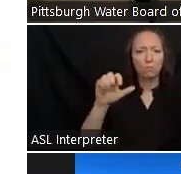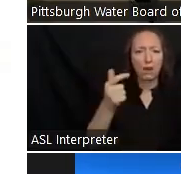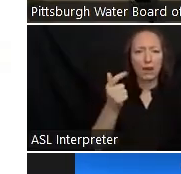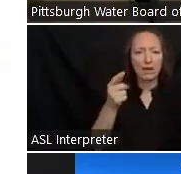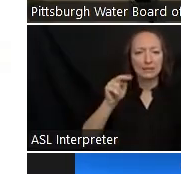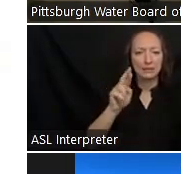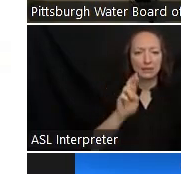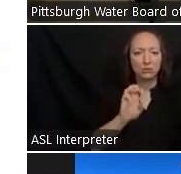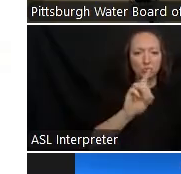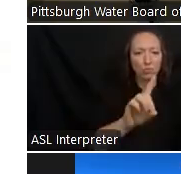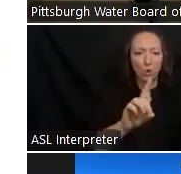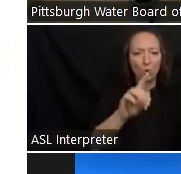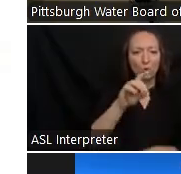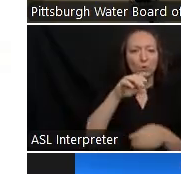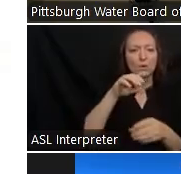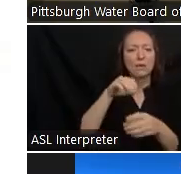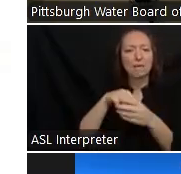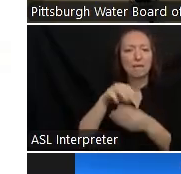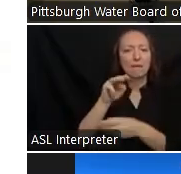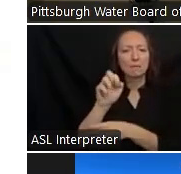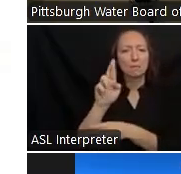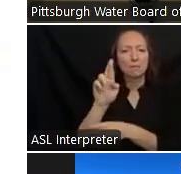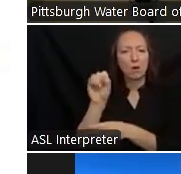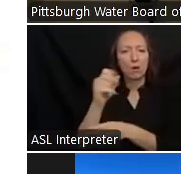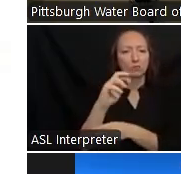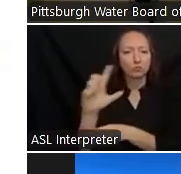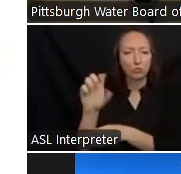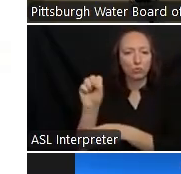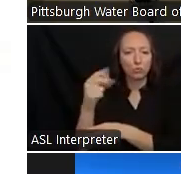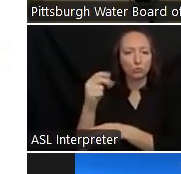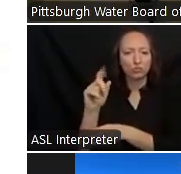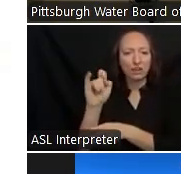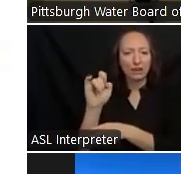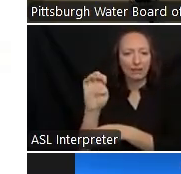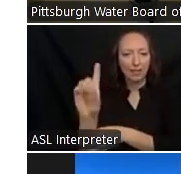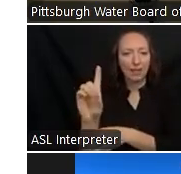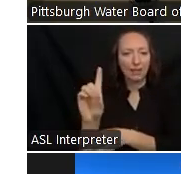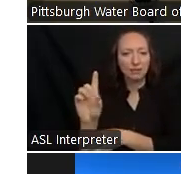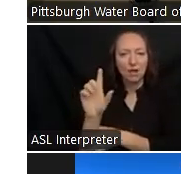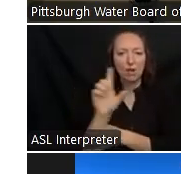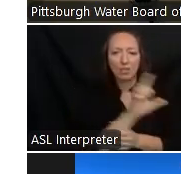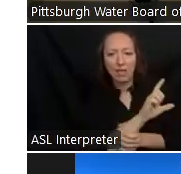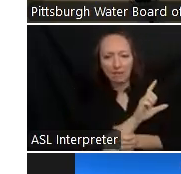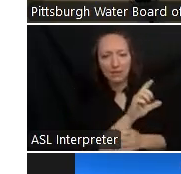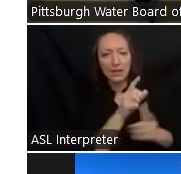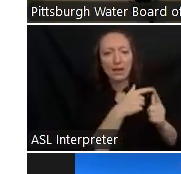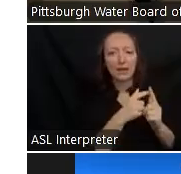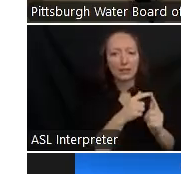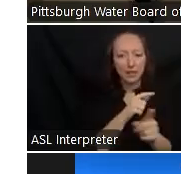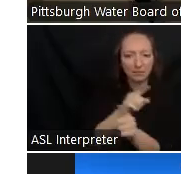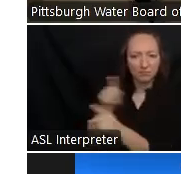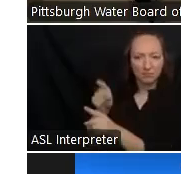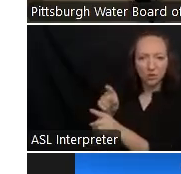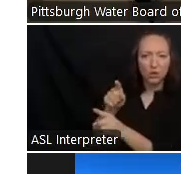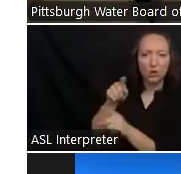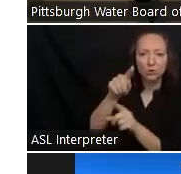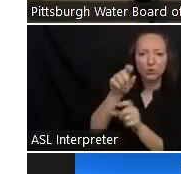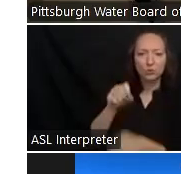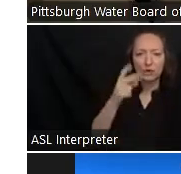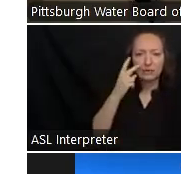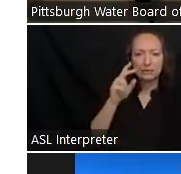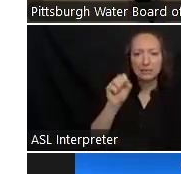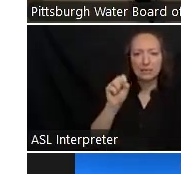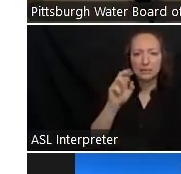the right. And then we have some before and after photos of the same location. So this is on Amberson